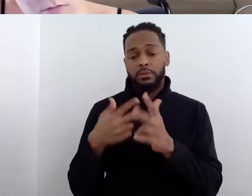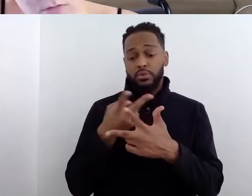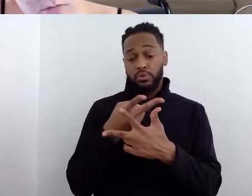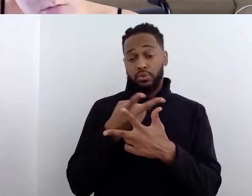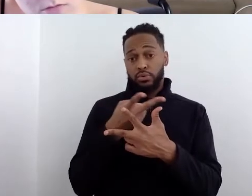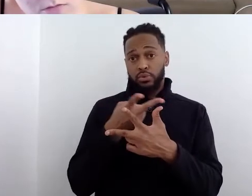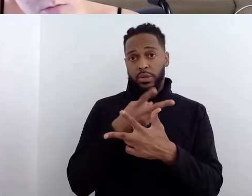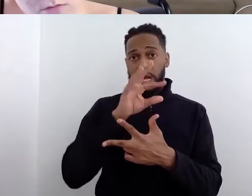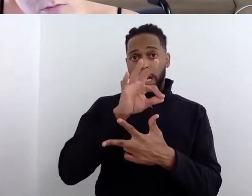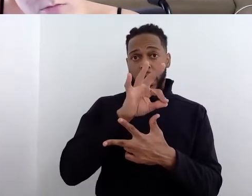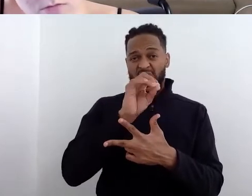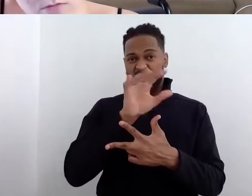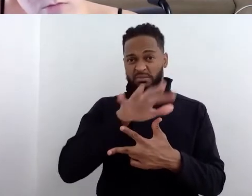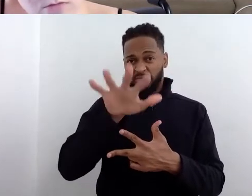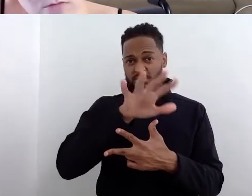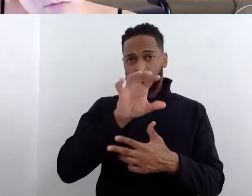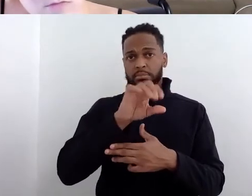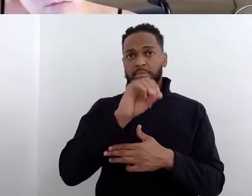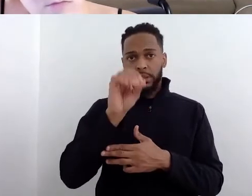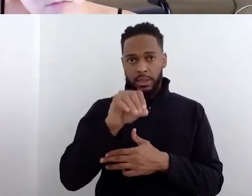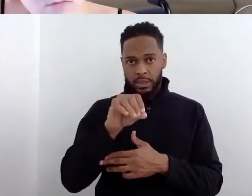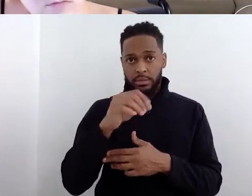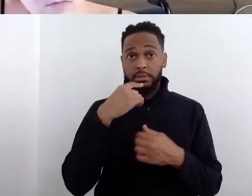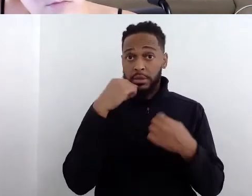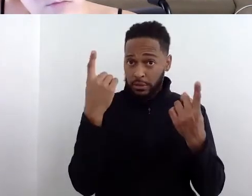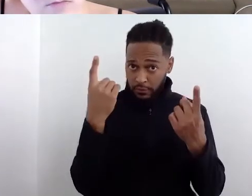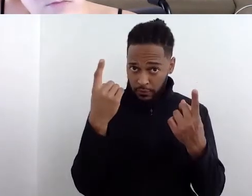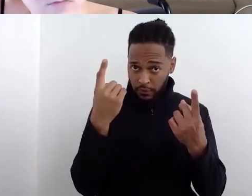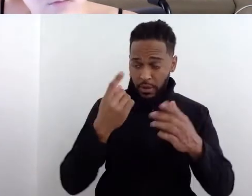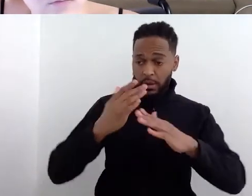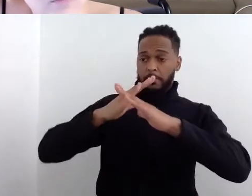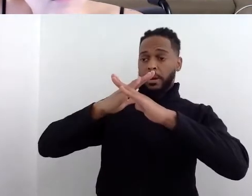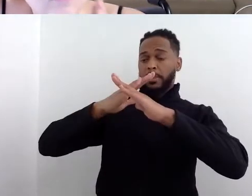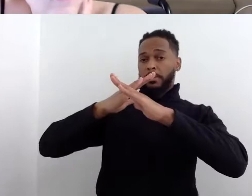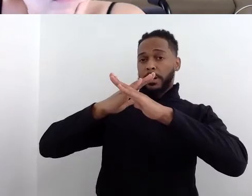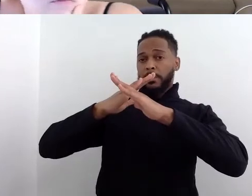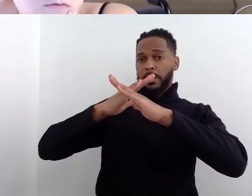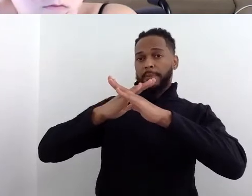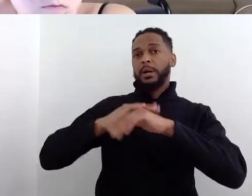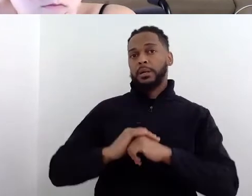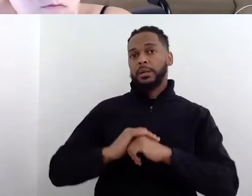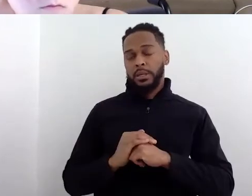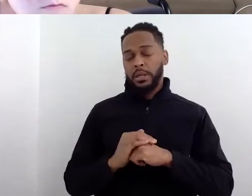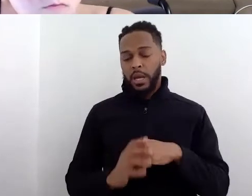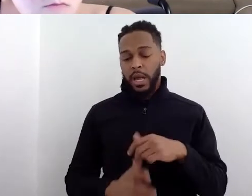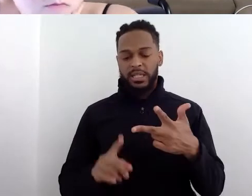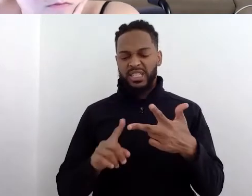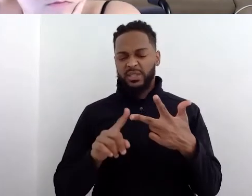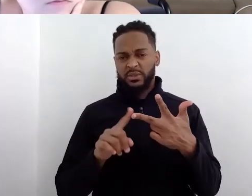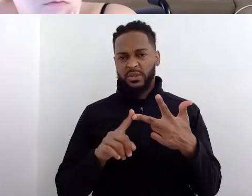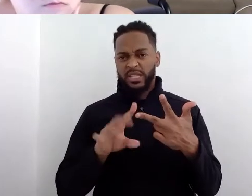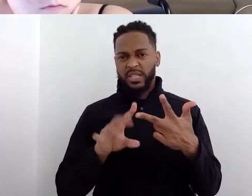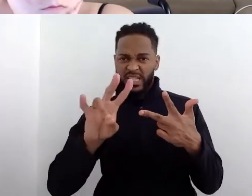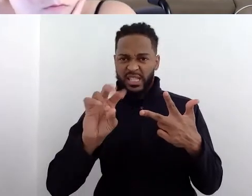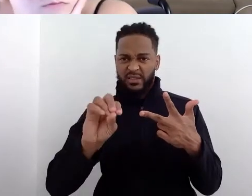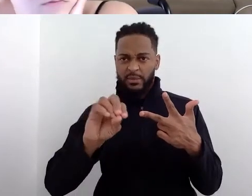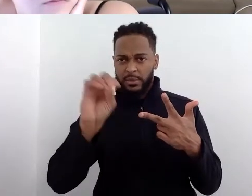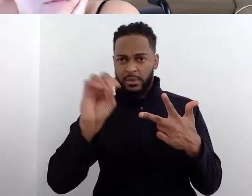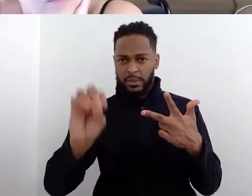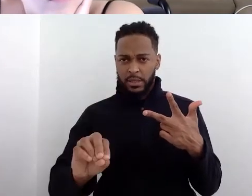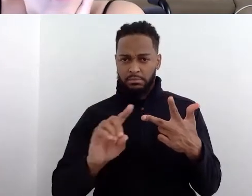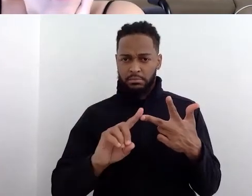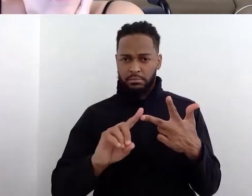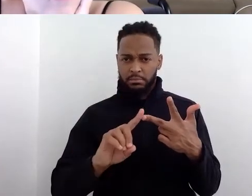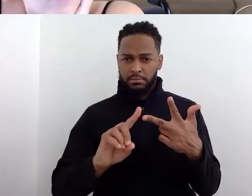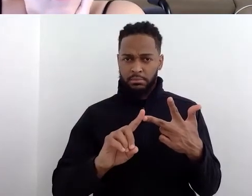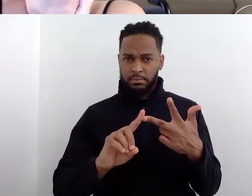are 90-something% effective in preventing infection, and Johnson & Johnson is in the 70%.